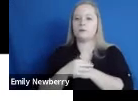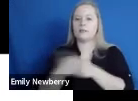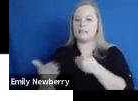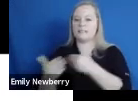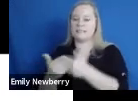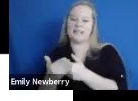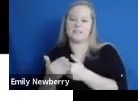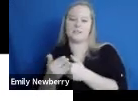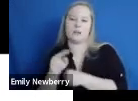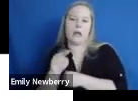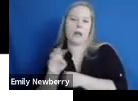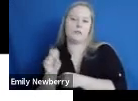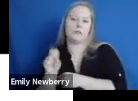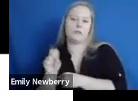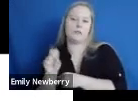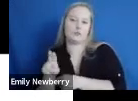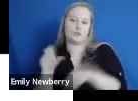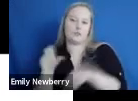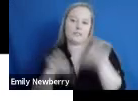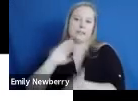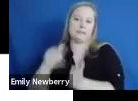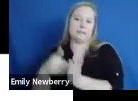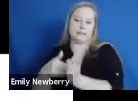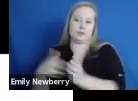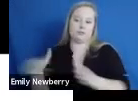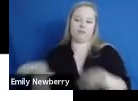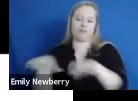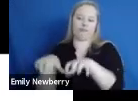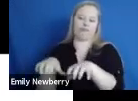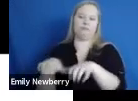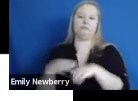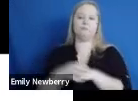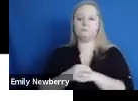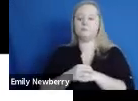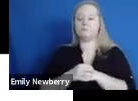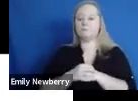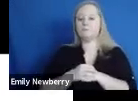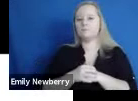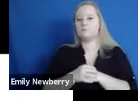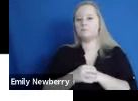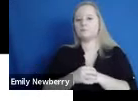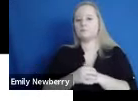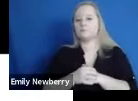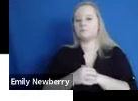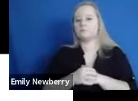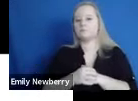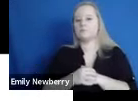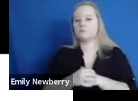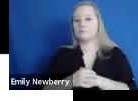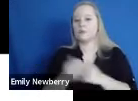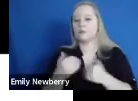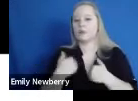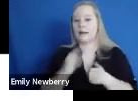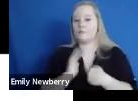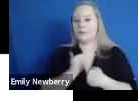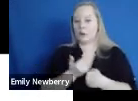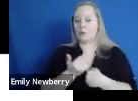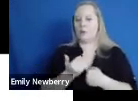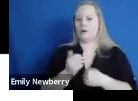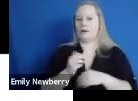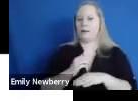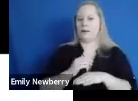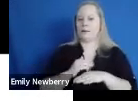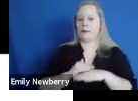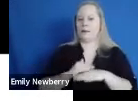NMSU, the Science Center. And with that, at our scales, we have our native Pride products. So in there we